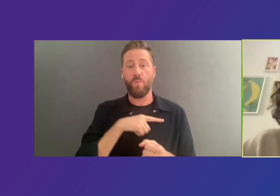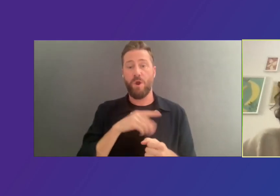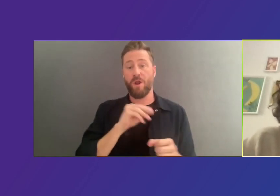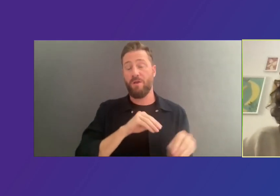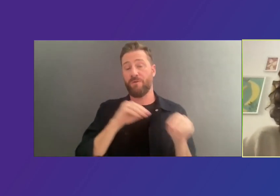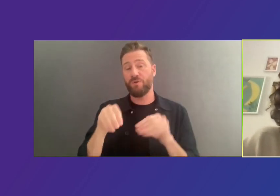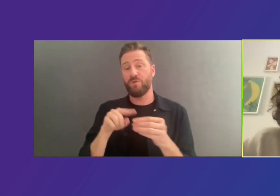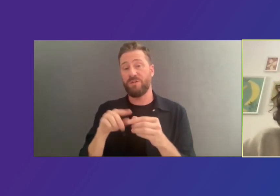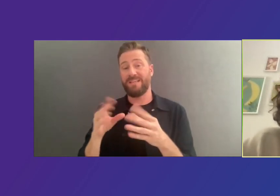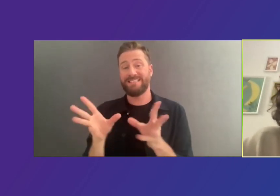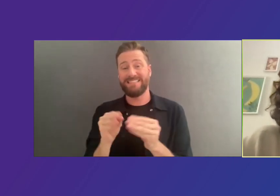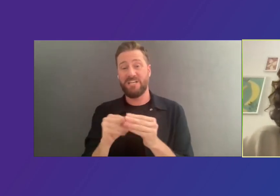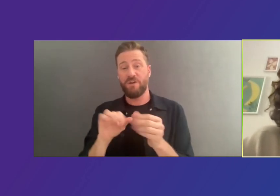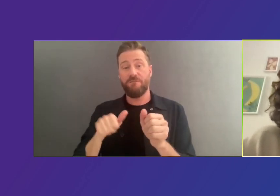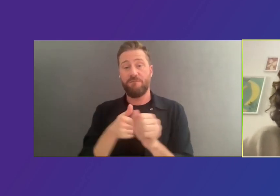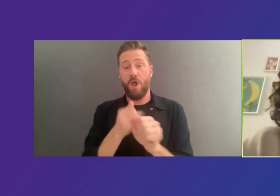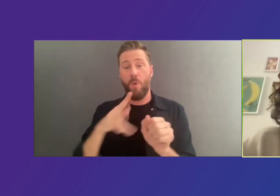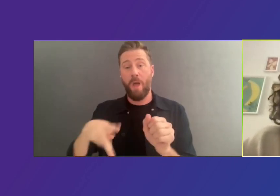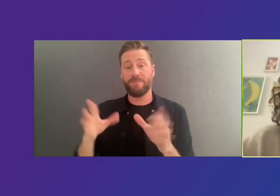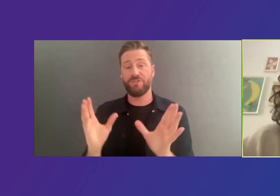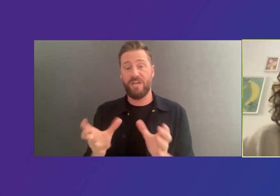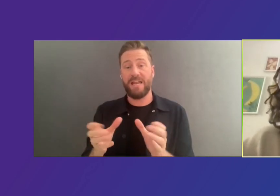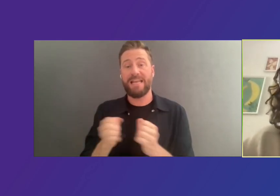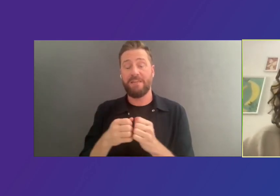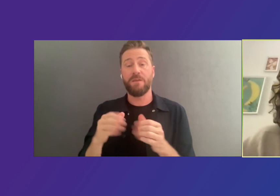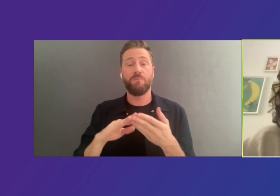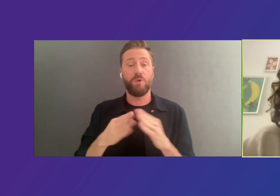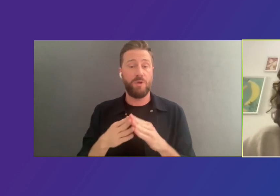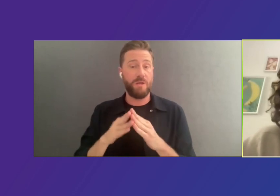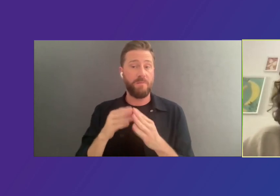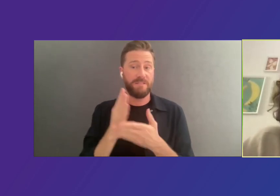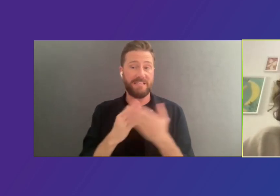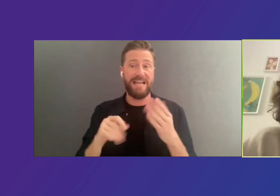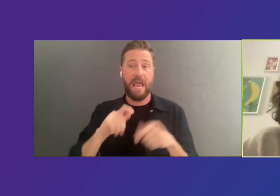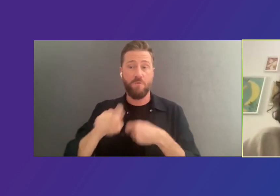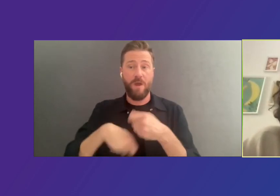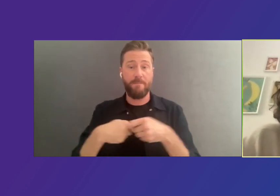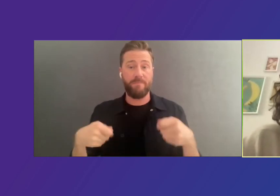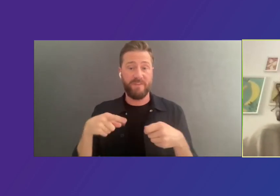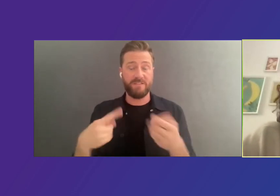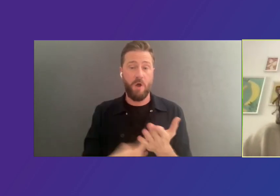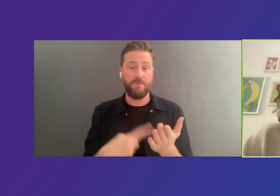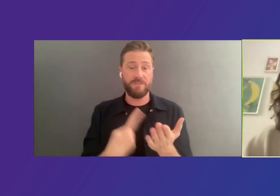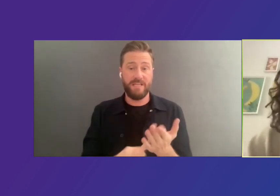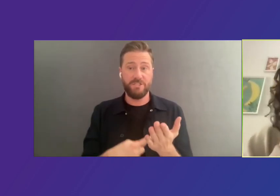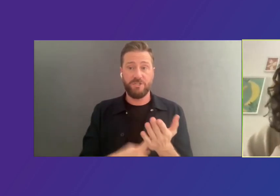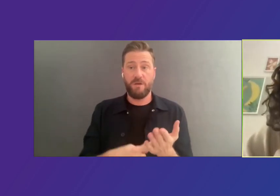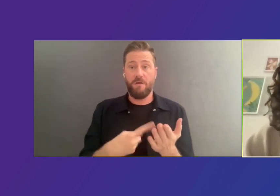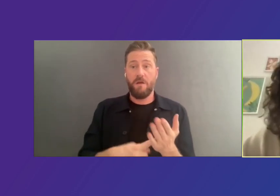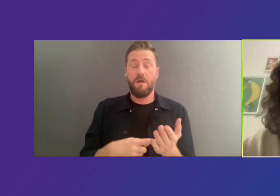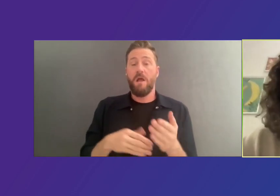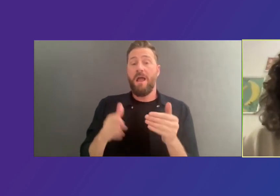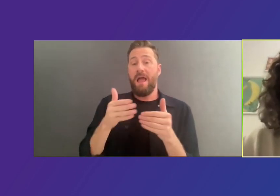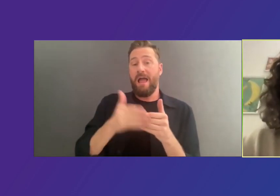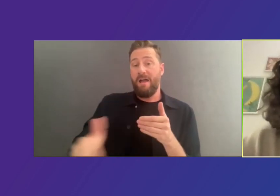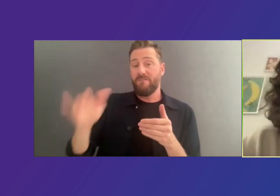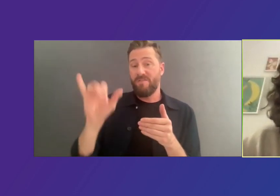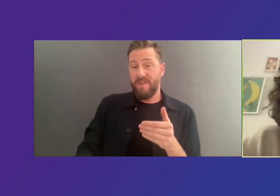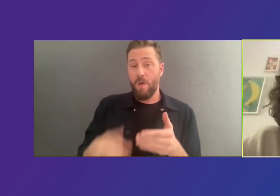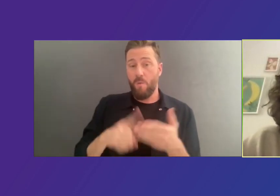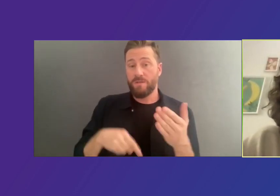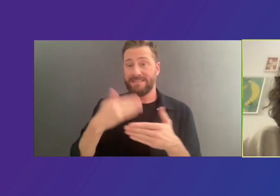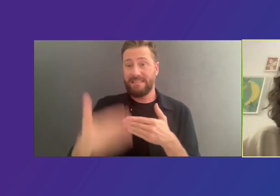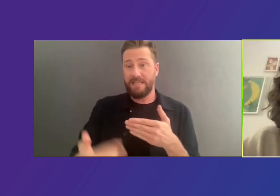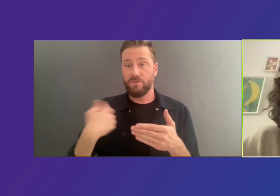follow-up chat in the community session to take a few more questions and wrap up this conversation. Beyond that, what's next?